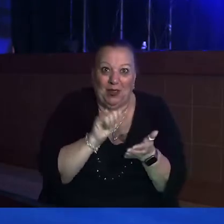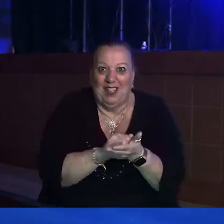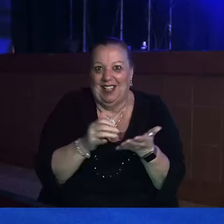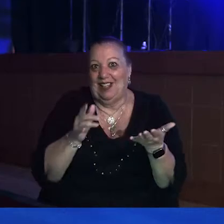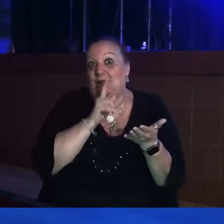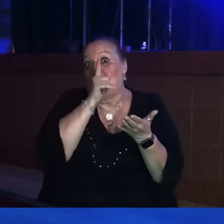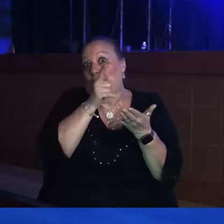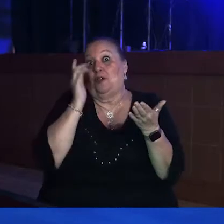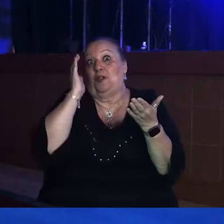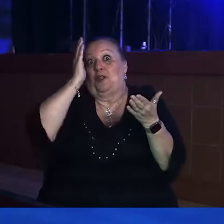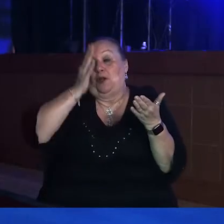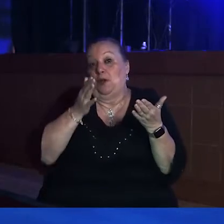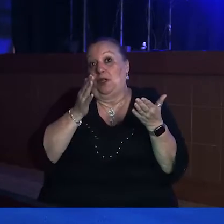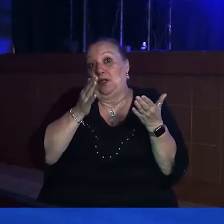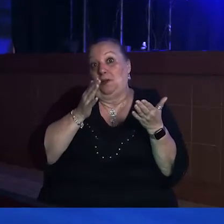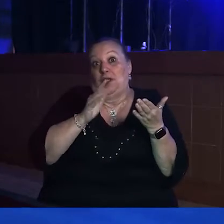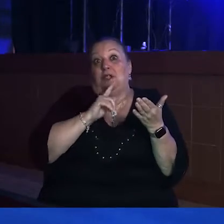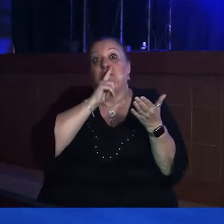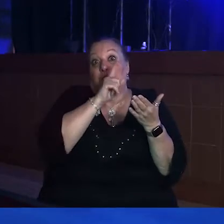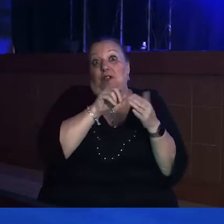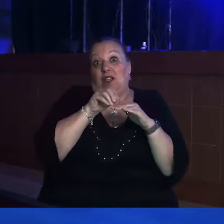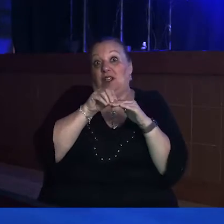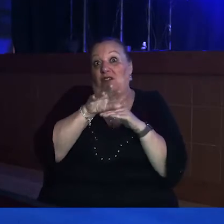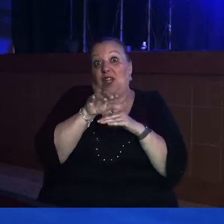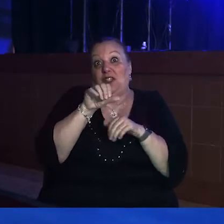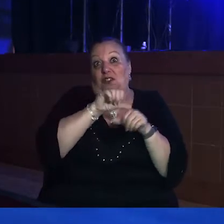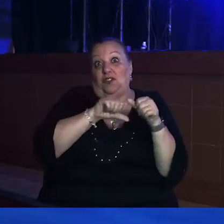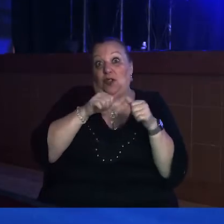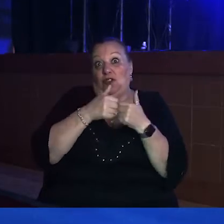to be really effective social distancing